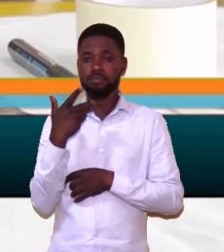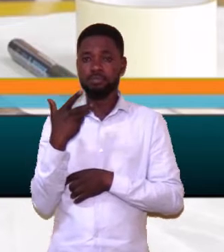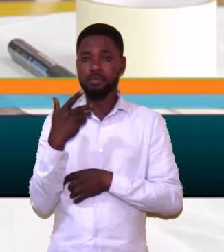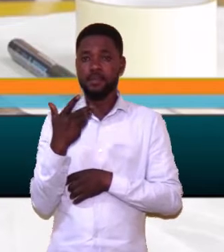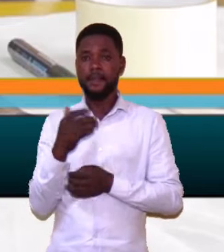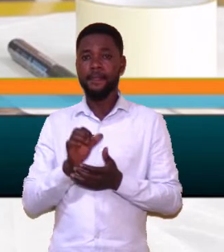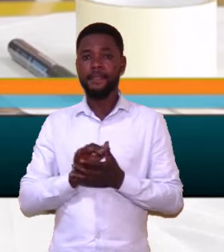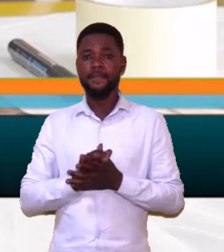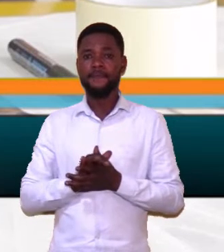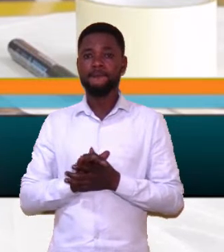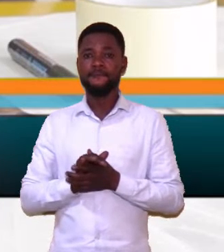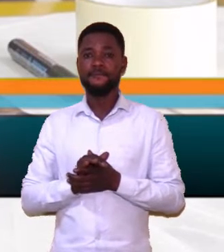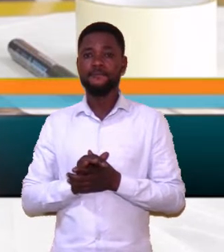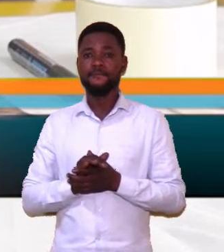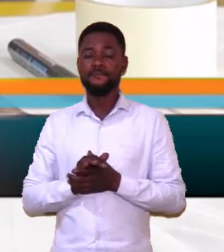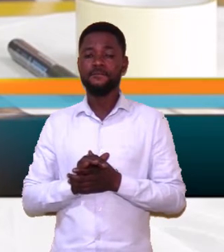Carefully,